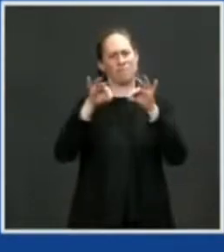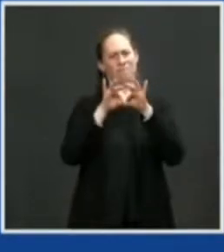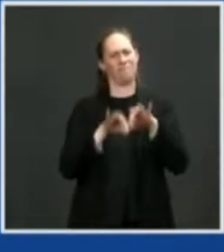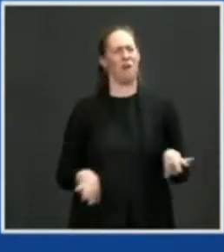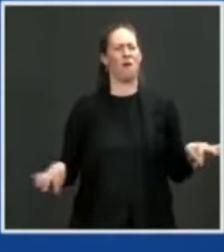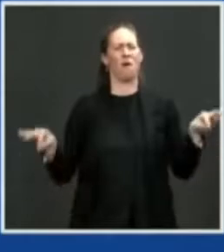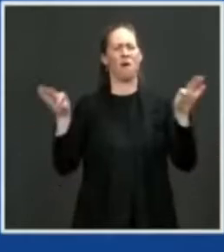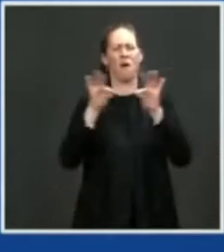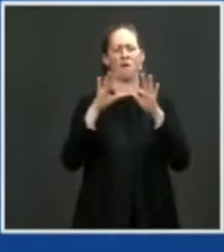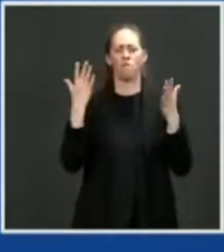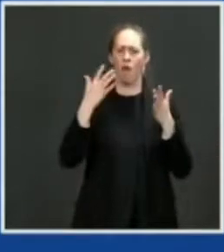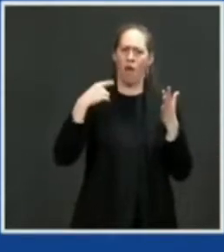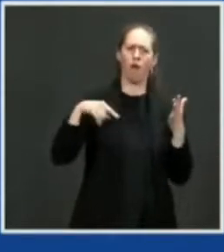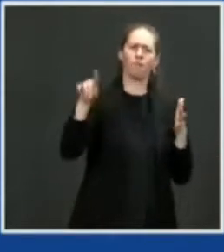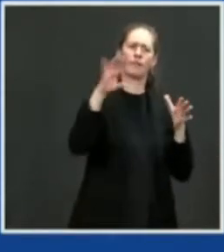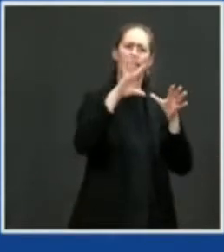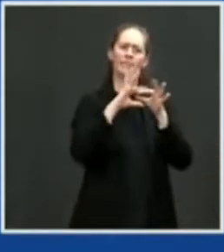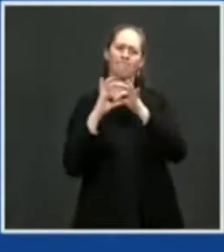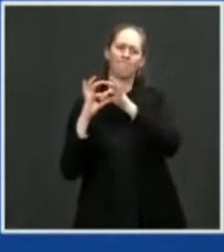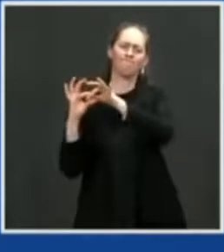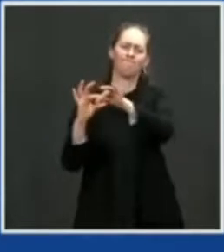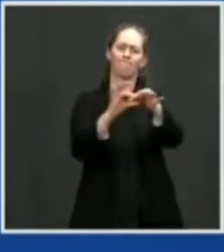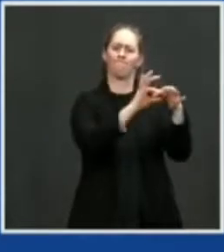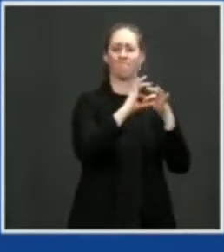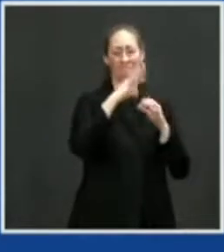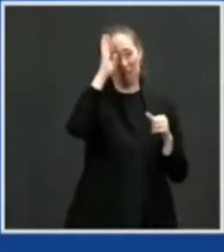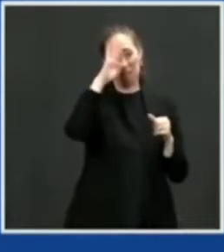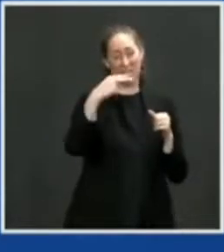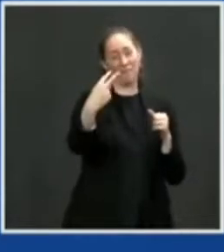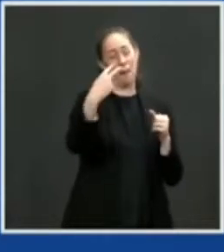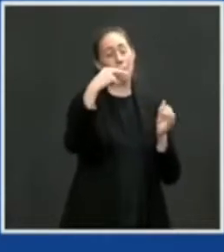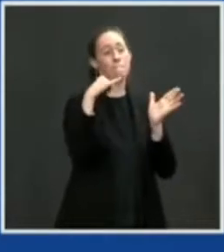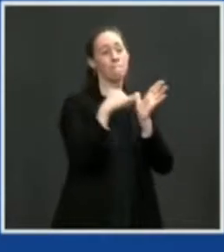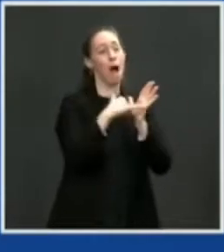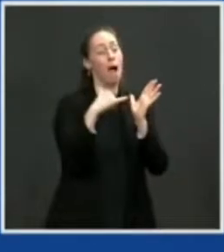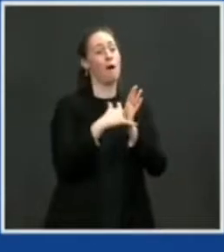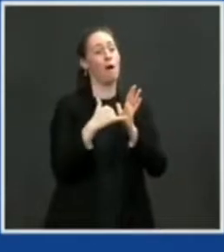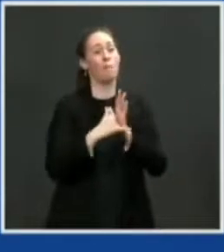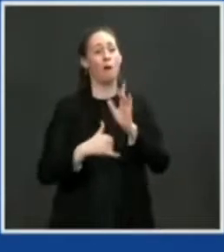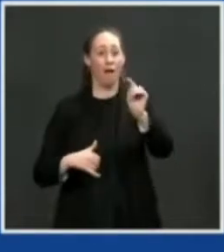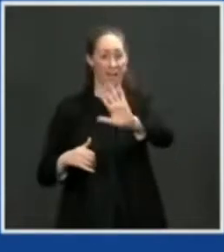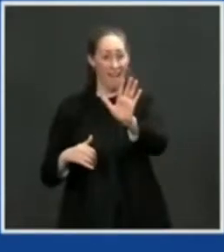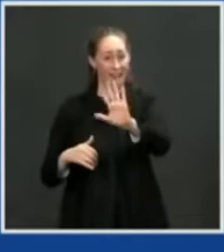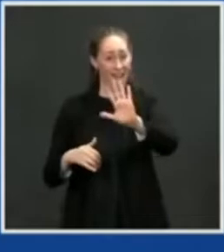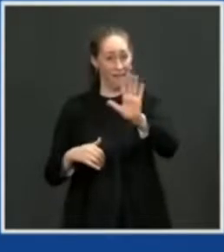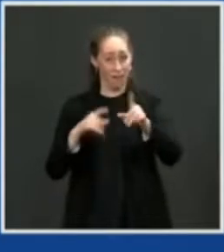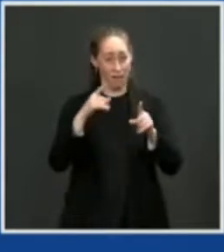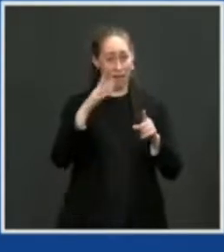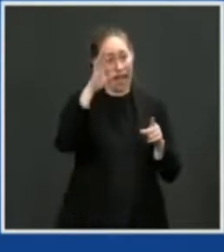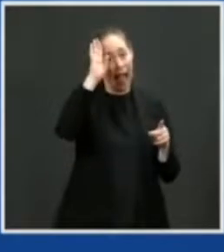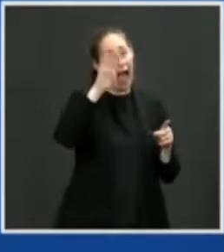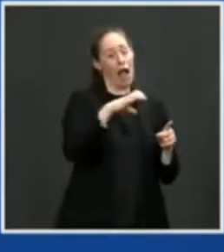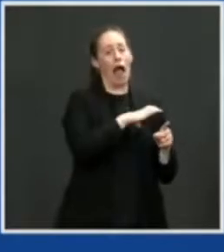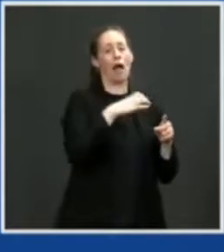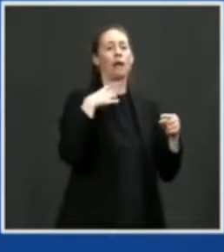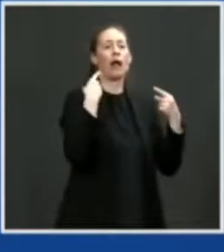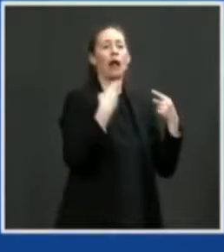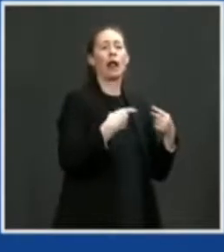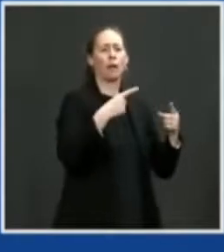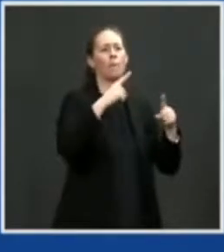that. No. Well, I've not been able to unite the Congress, but I've been uniting the country based on the polling data.